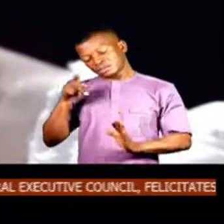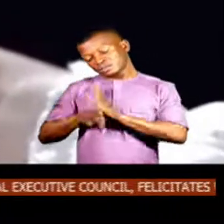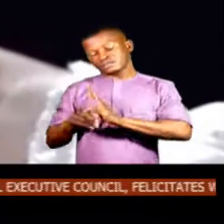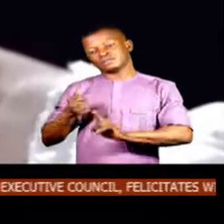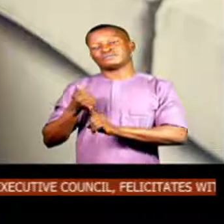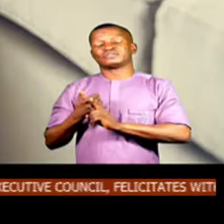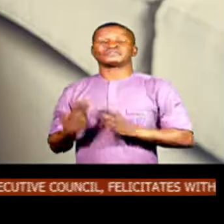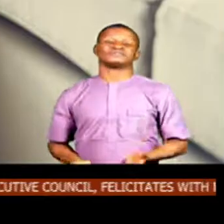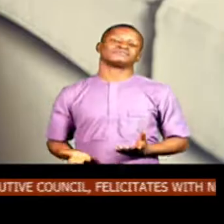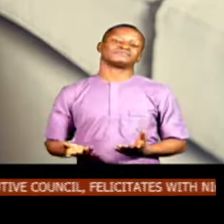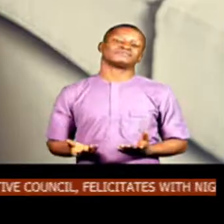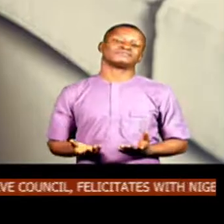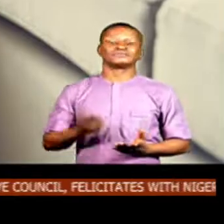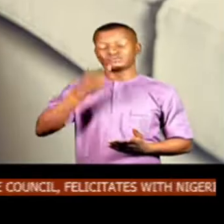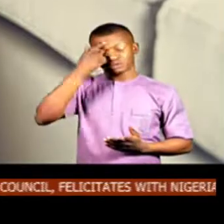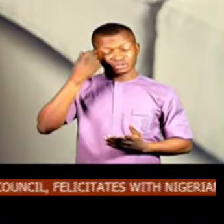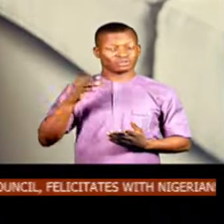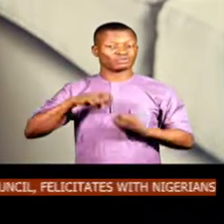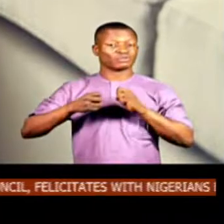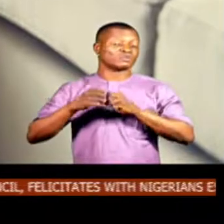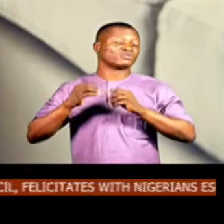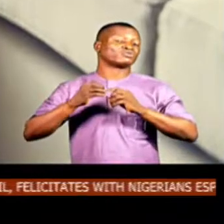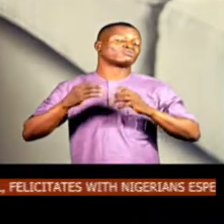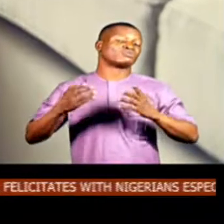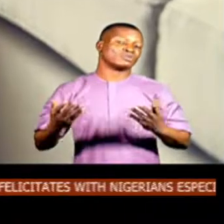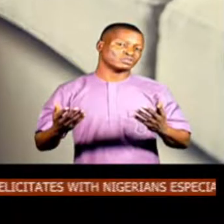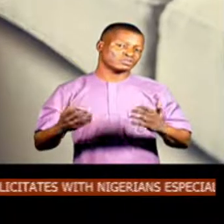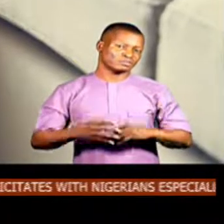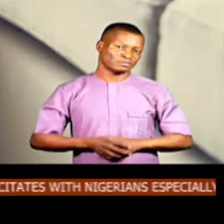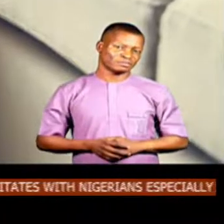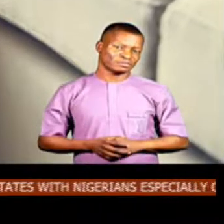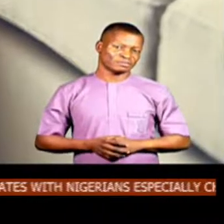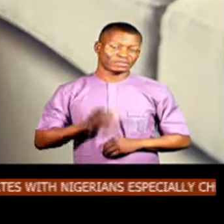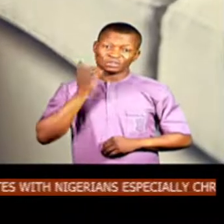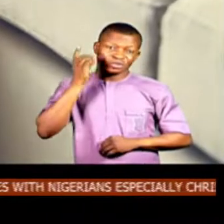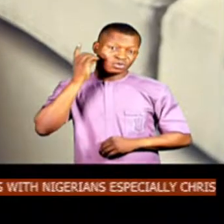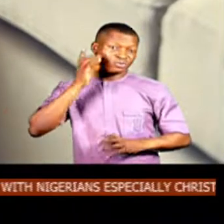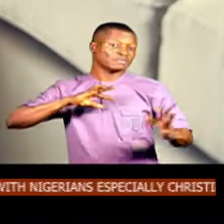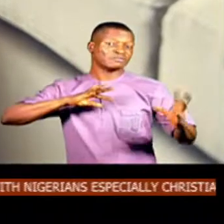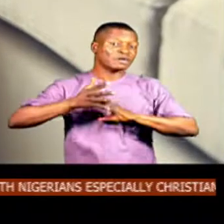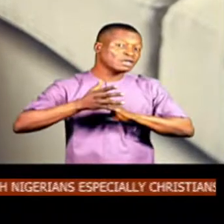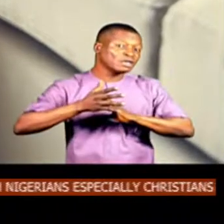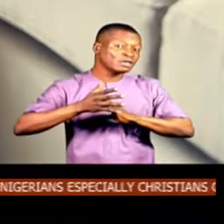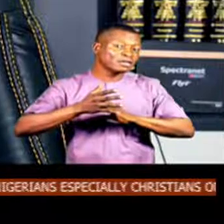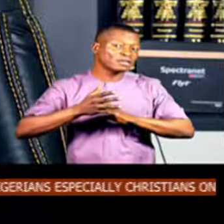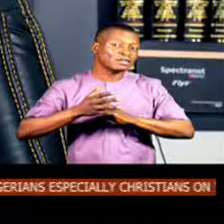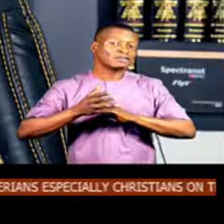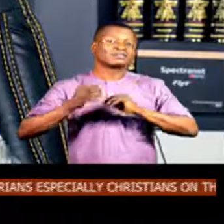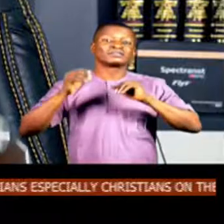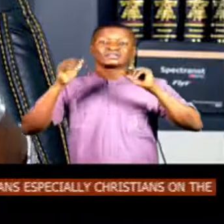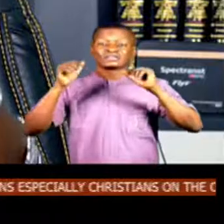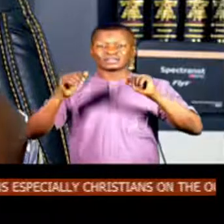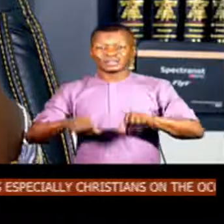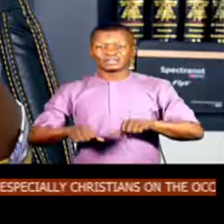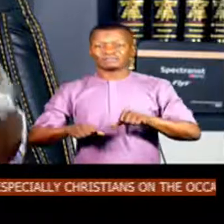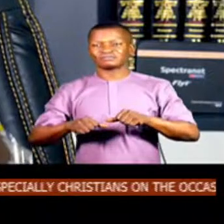of horrors they've been through in their life. Domestic violence can be